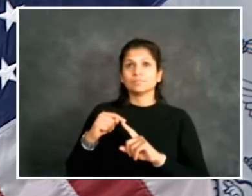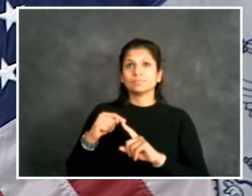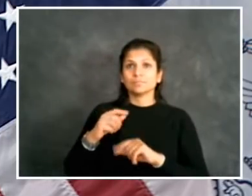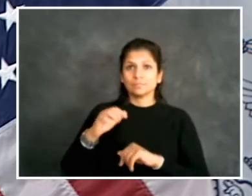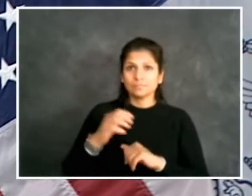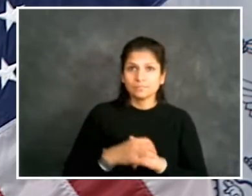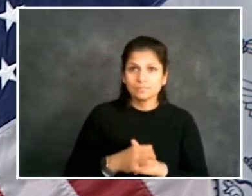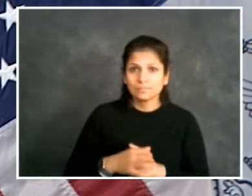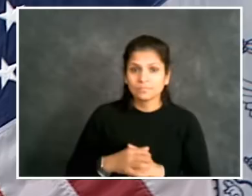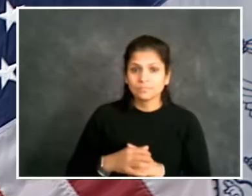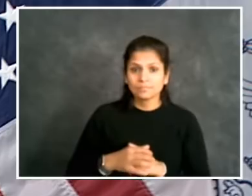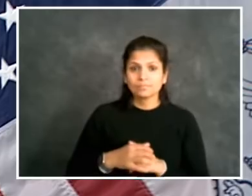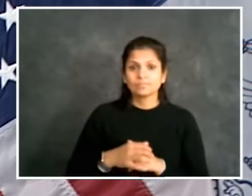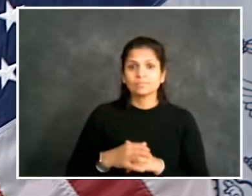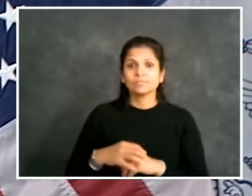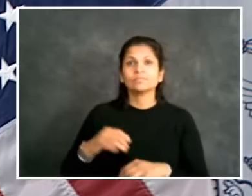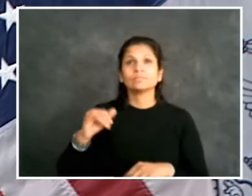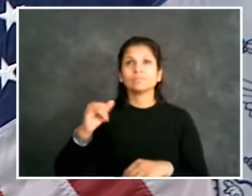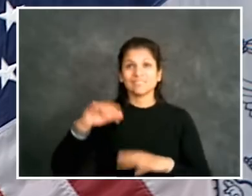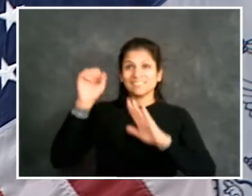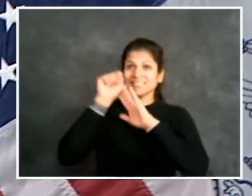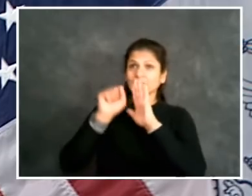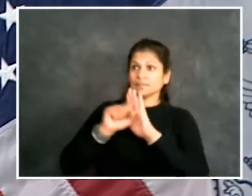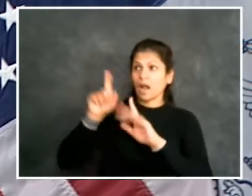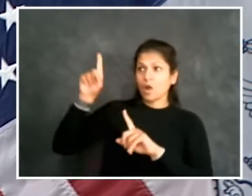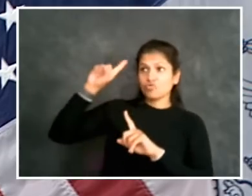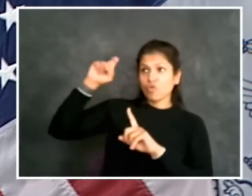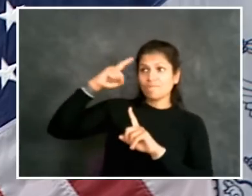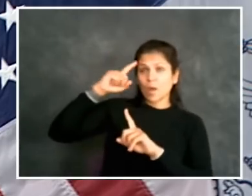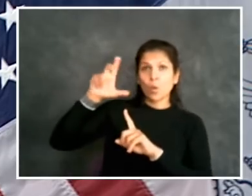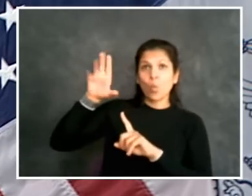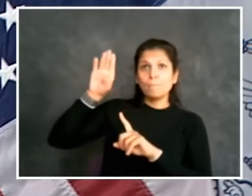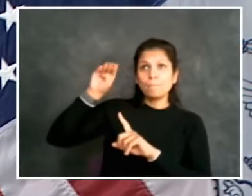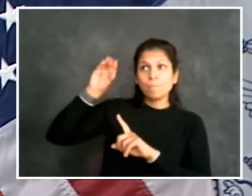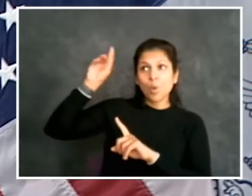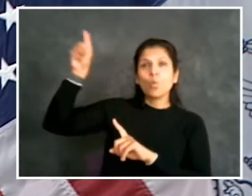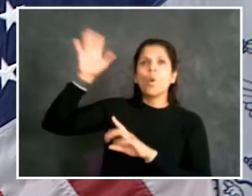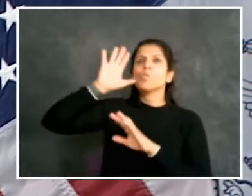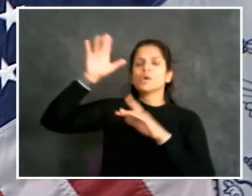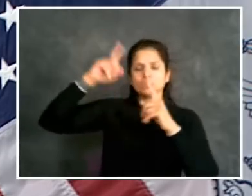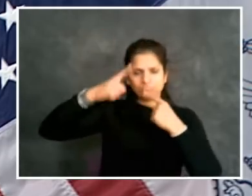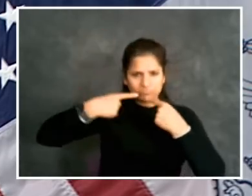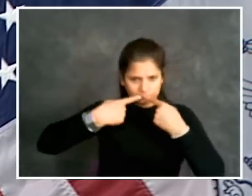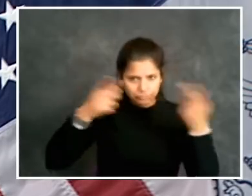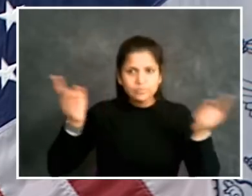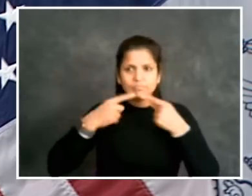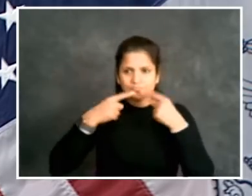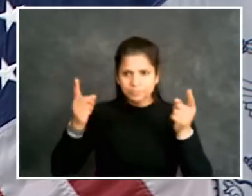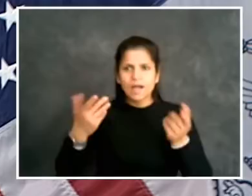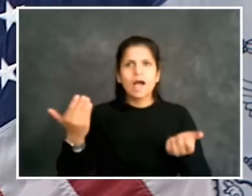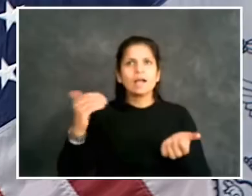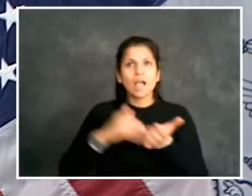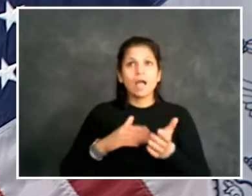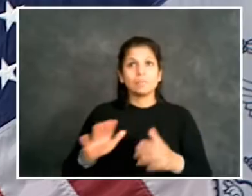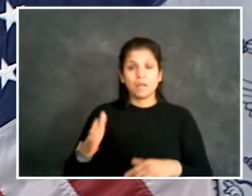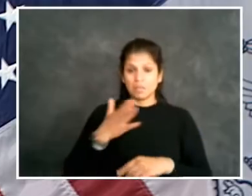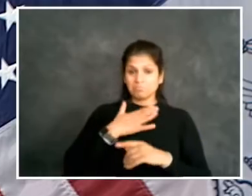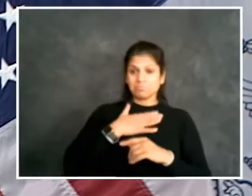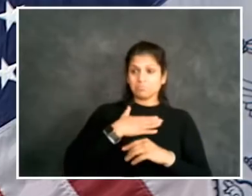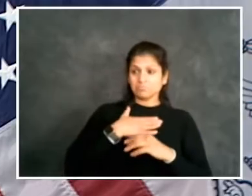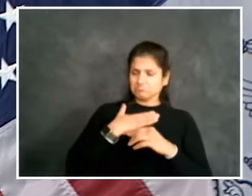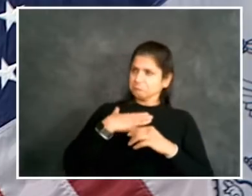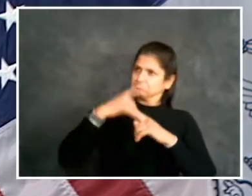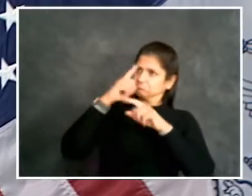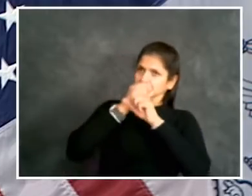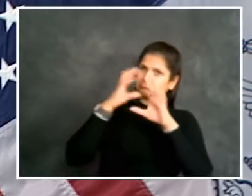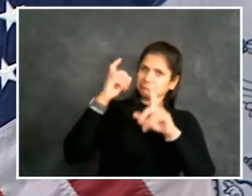state rule, but my interpretation is that everyone should be wearing a face covering when they go outside. We're going to remind